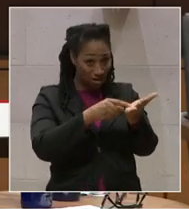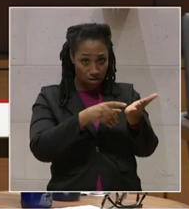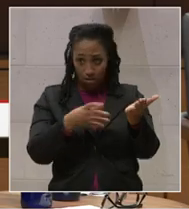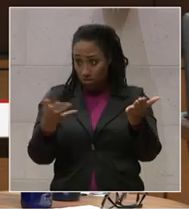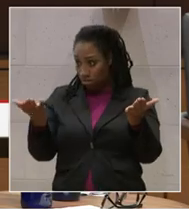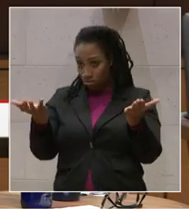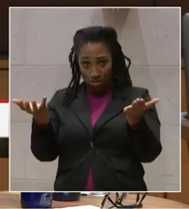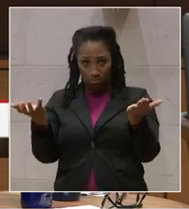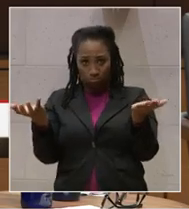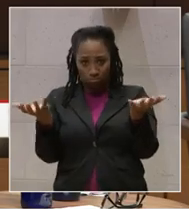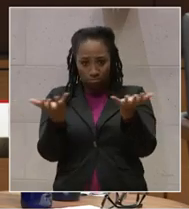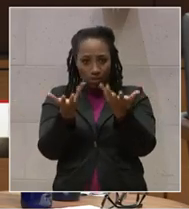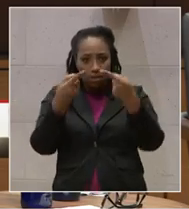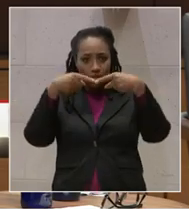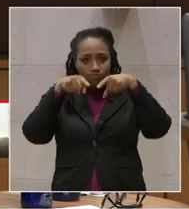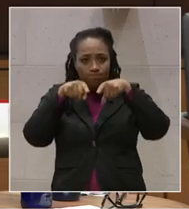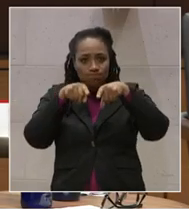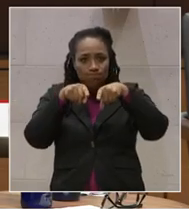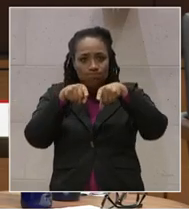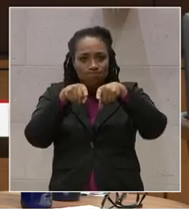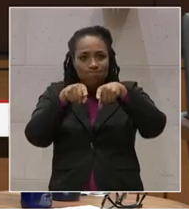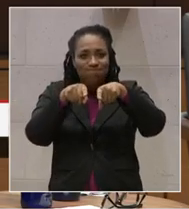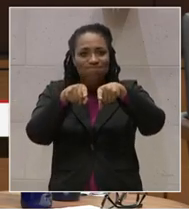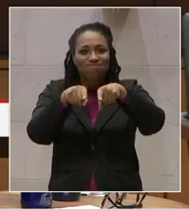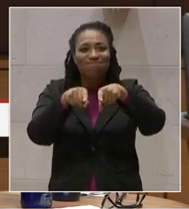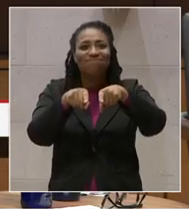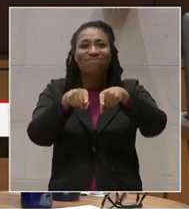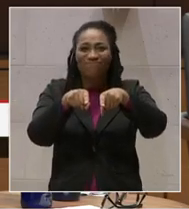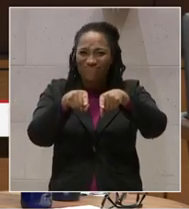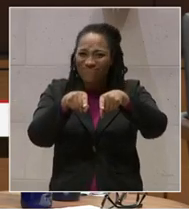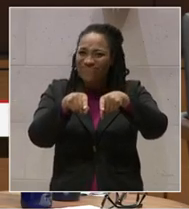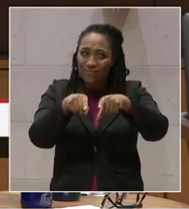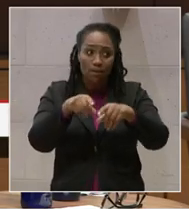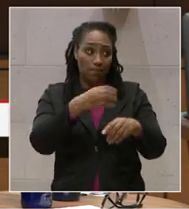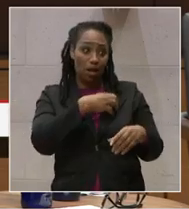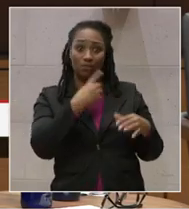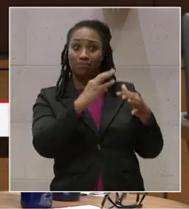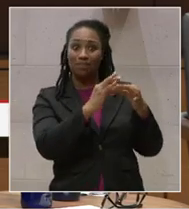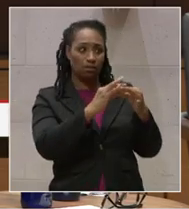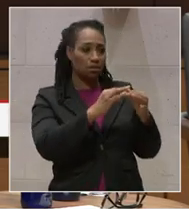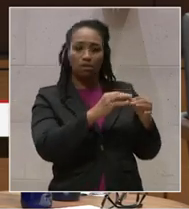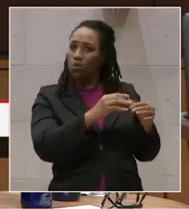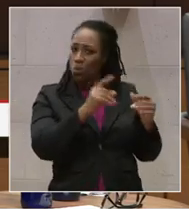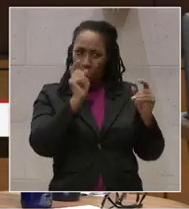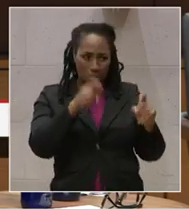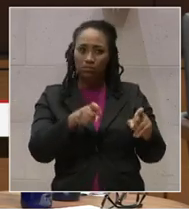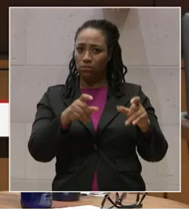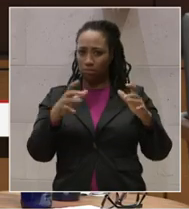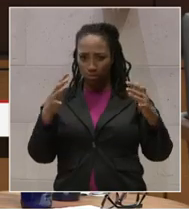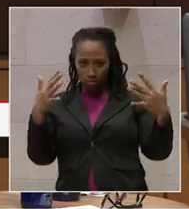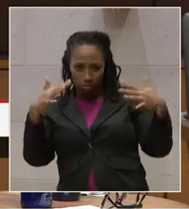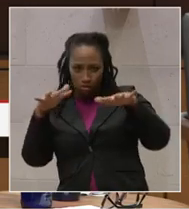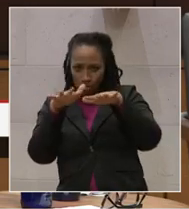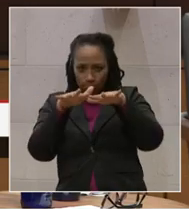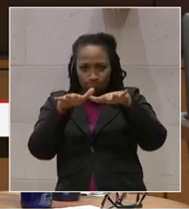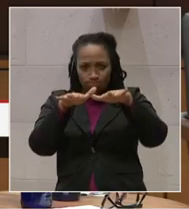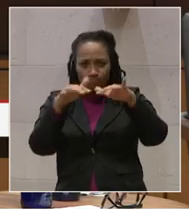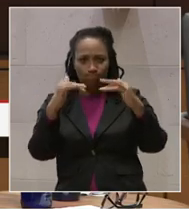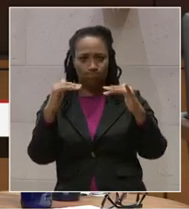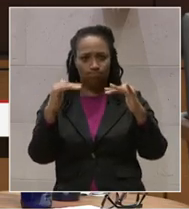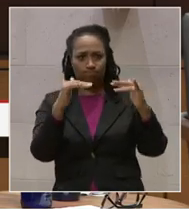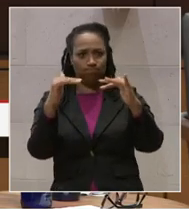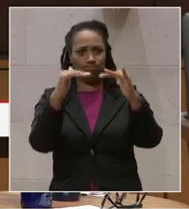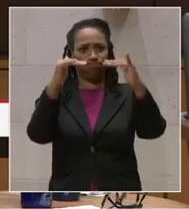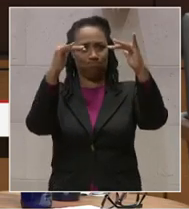agencies. Colleen and I are here, but we're representing several others who are in the audience who have